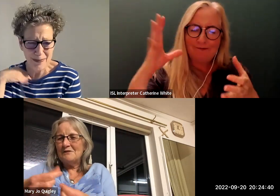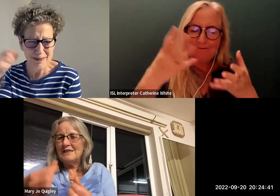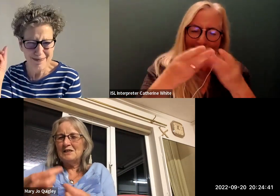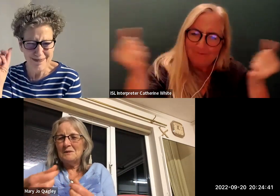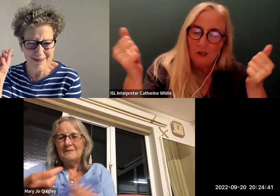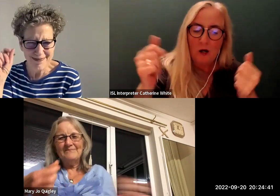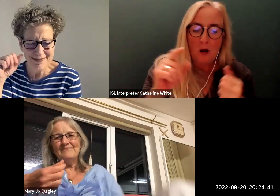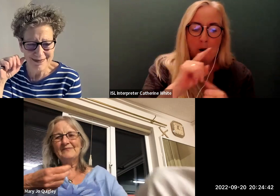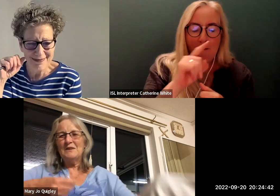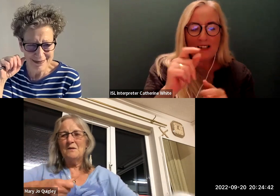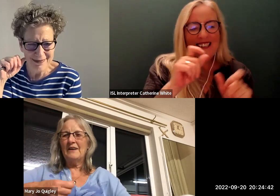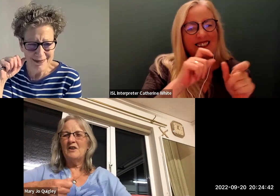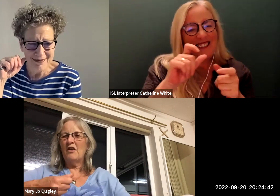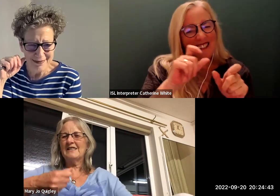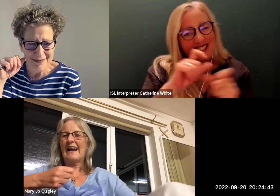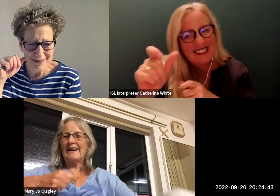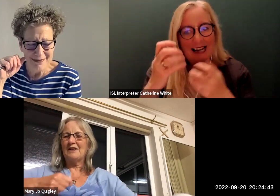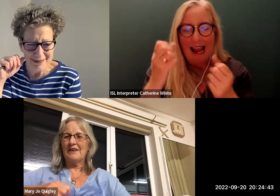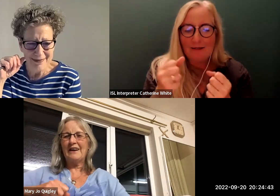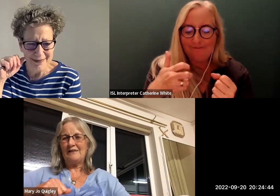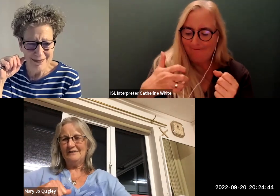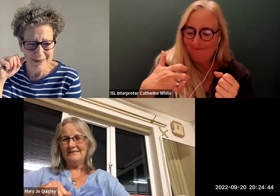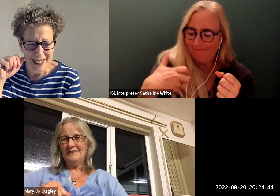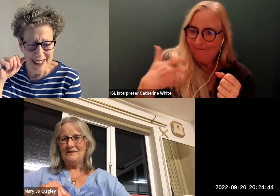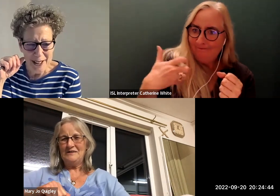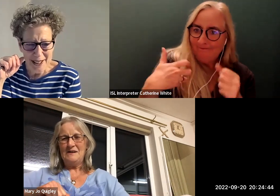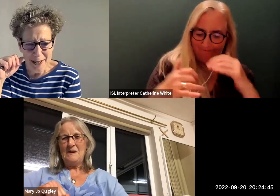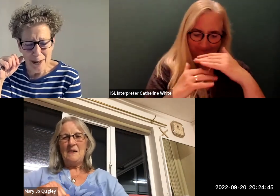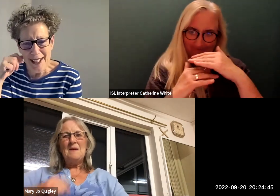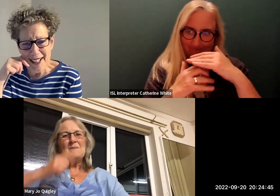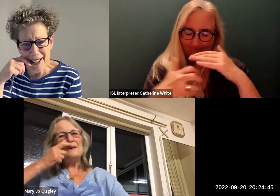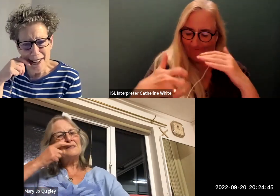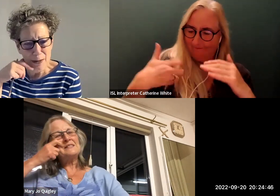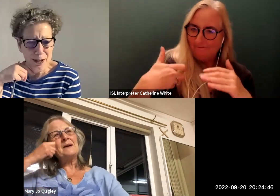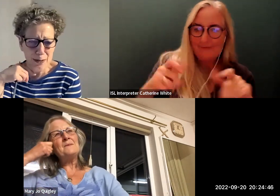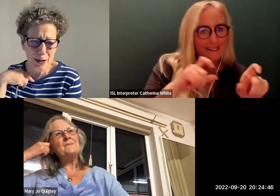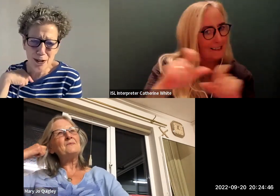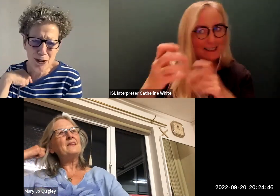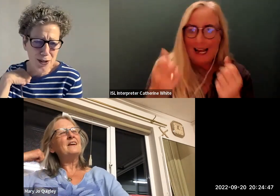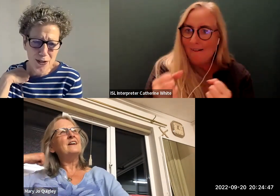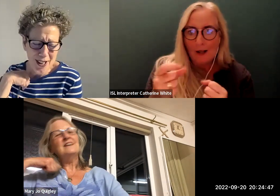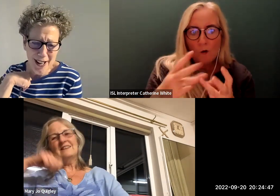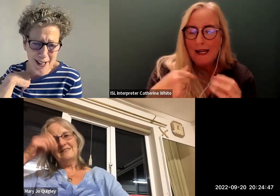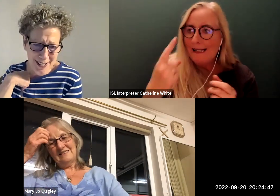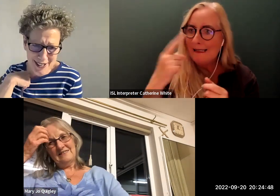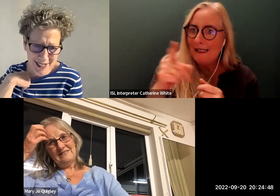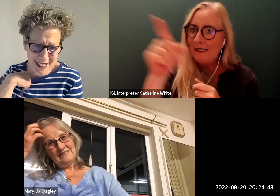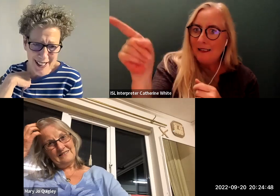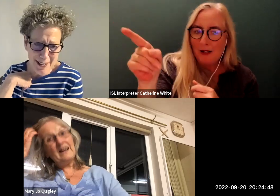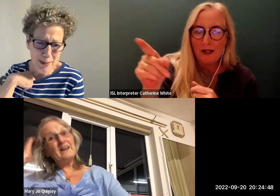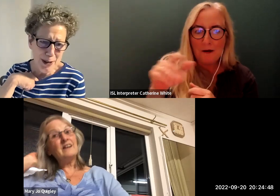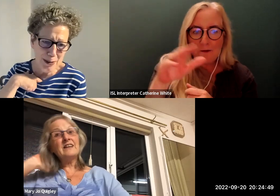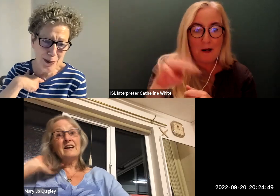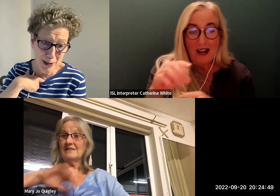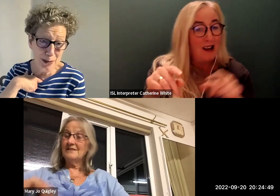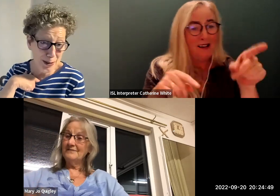bit of residual, you know, annoyance and anger there, you know. Well, I But think we're all children at heart, and I